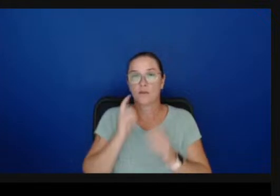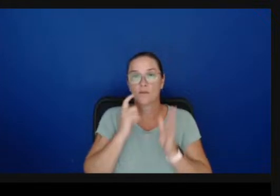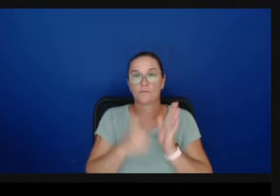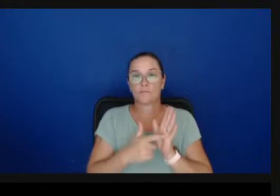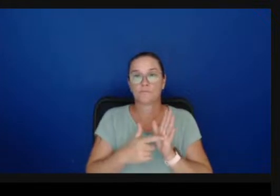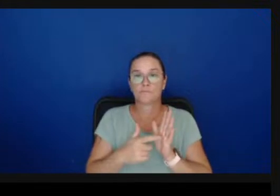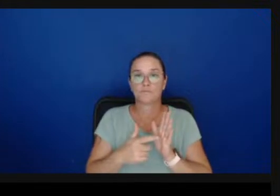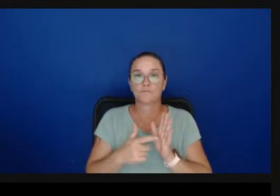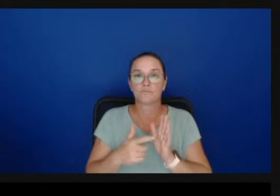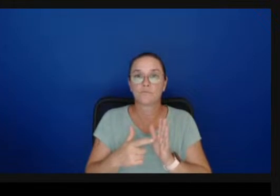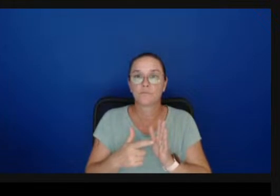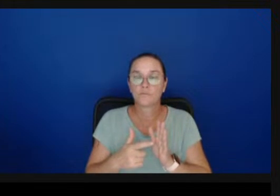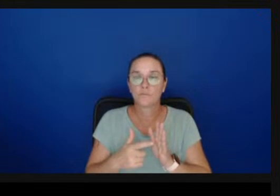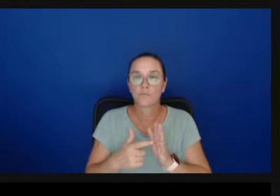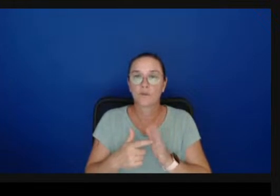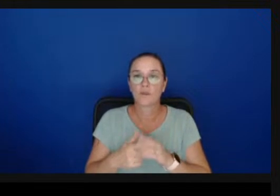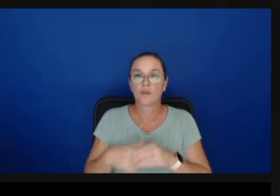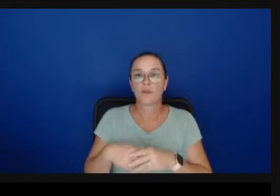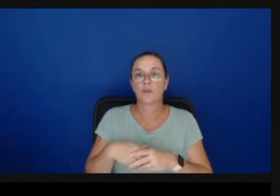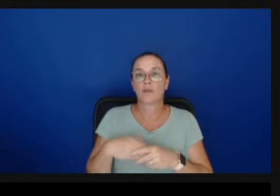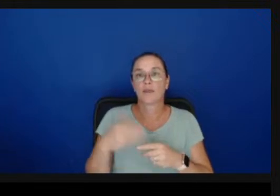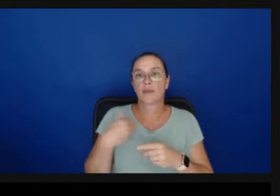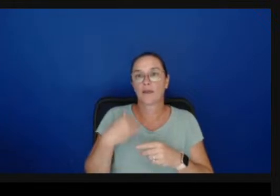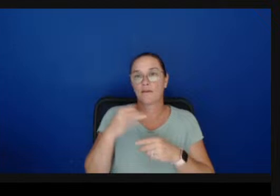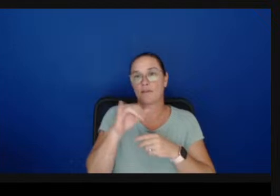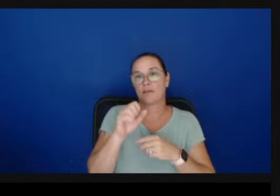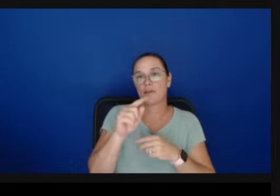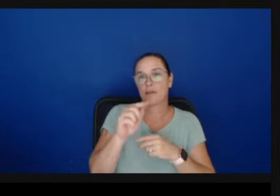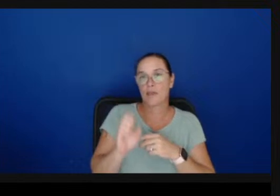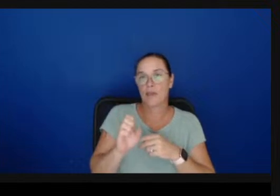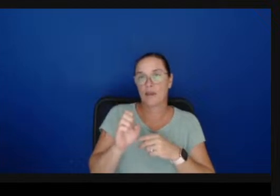first supercomputer named Yeti back in 2013.